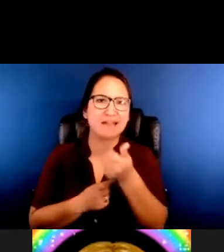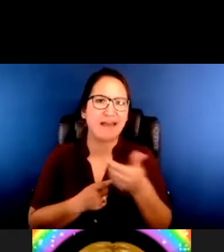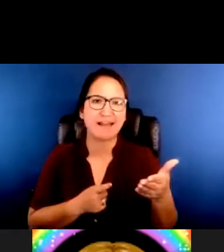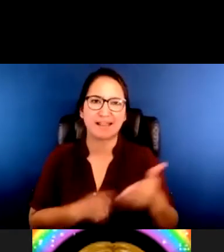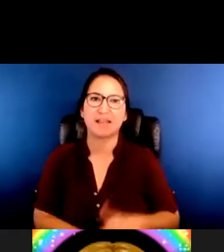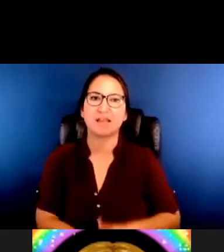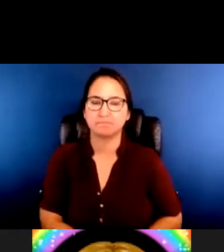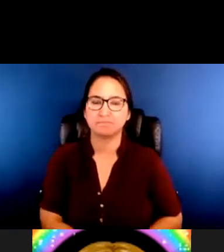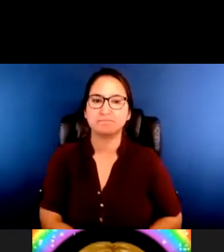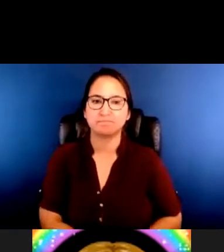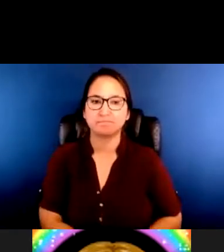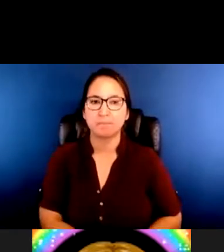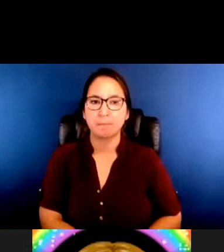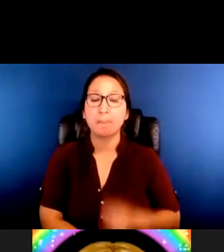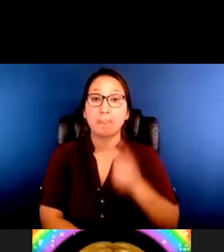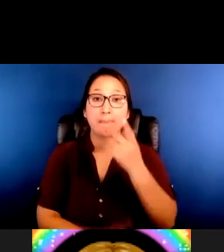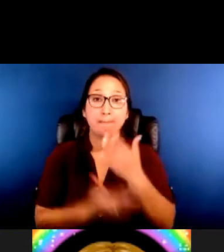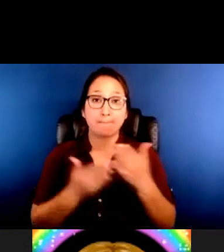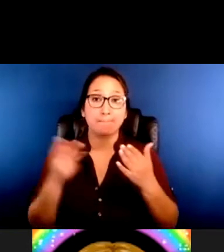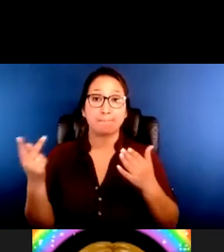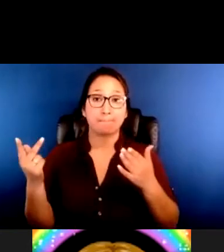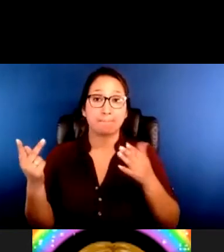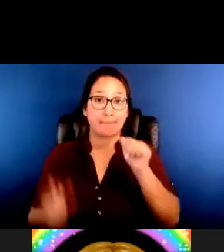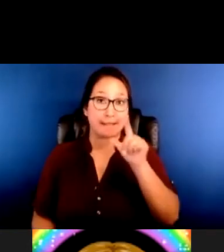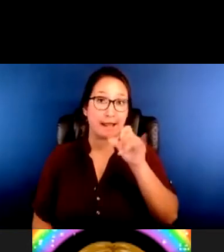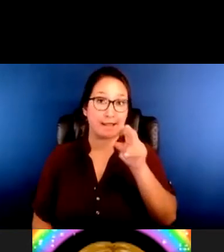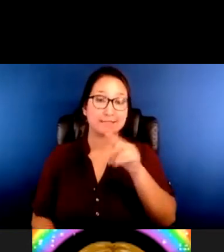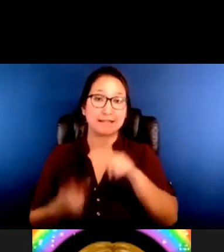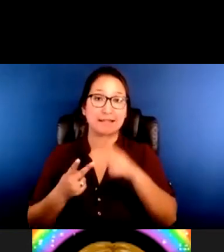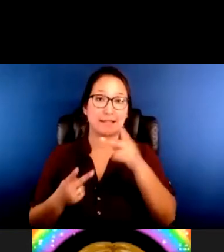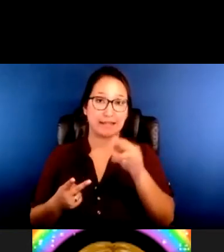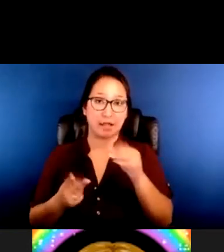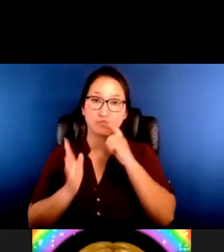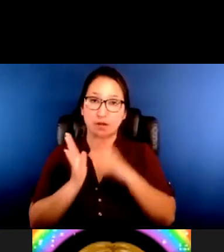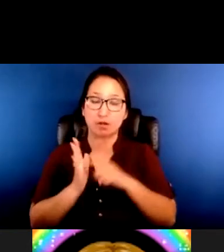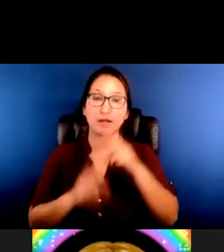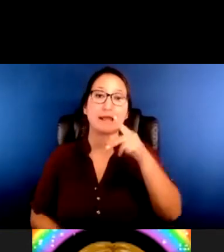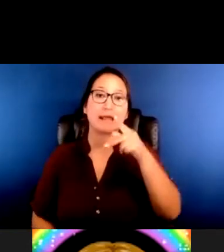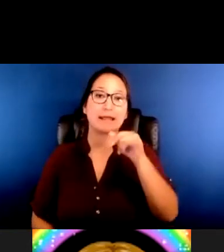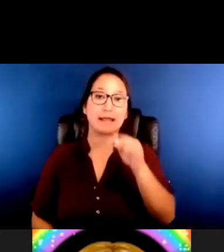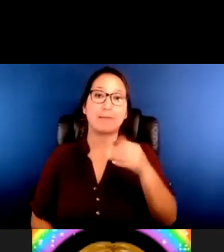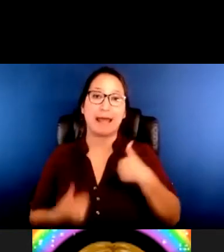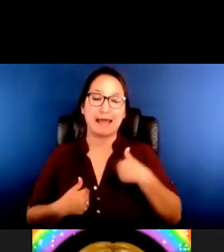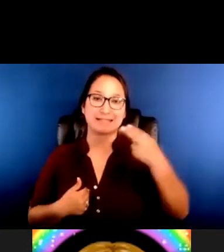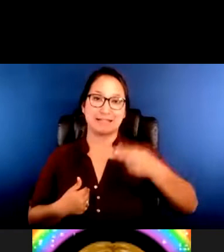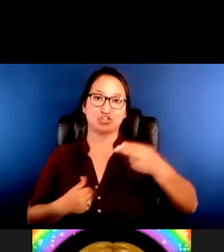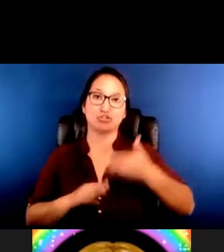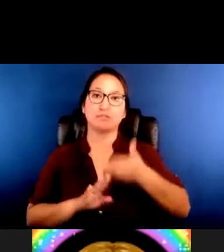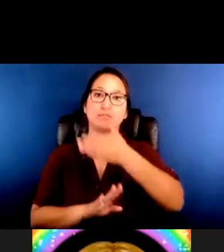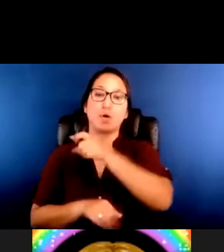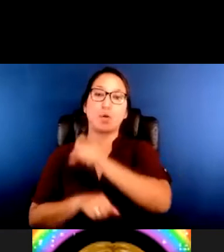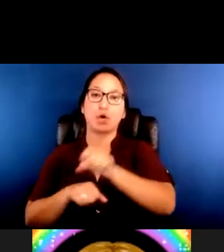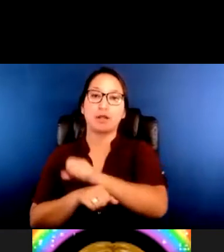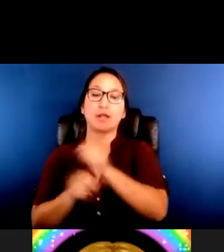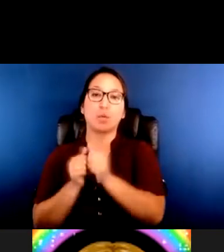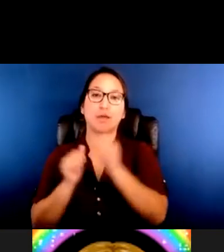that, Allison and Kim recognize is Kim has a history of working in disaster management before this role. So that's